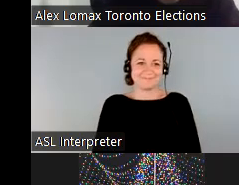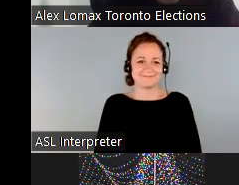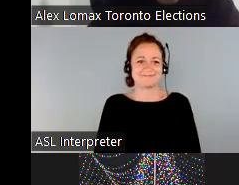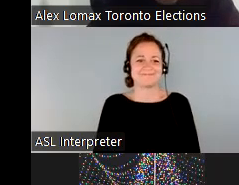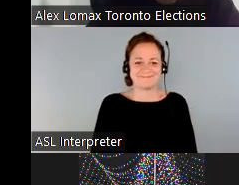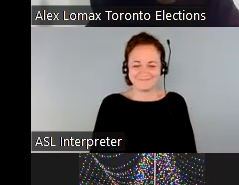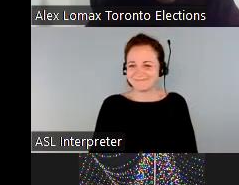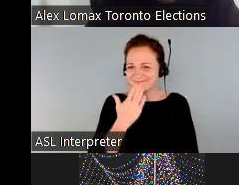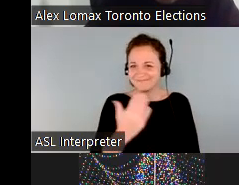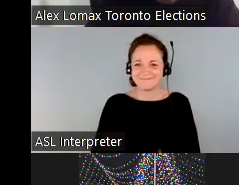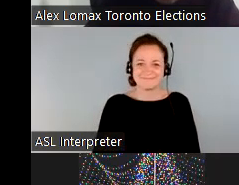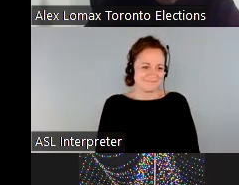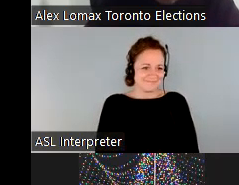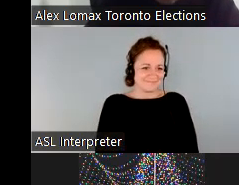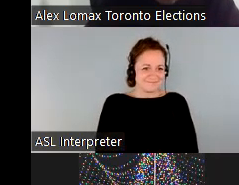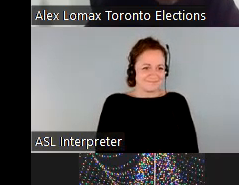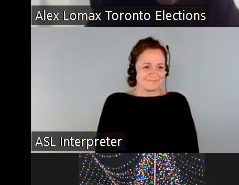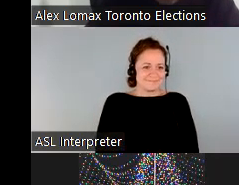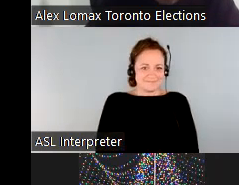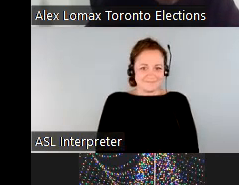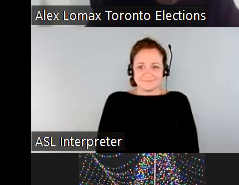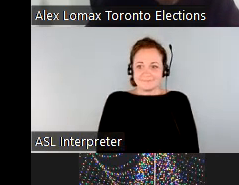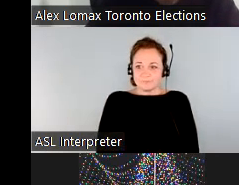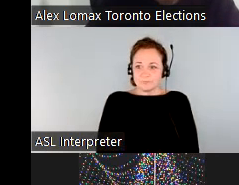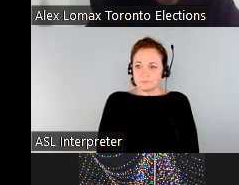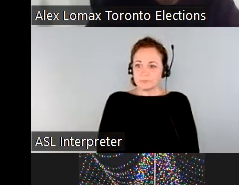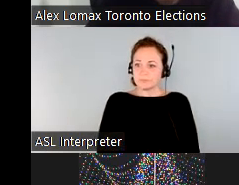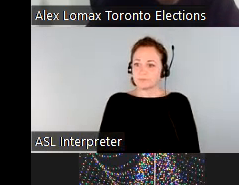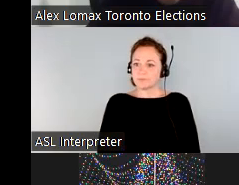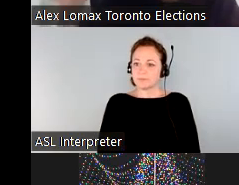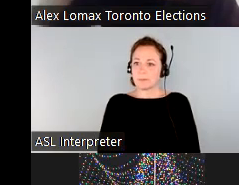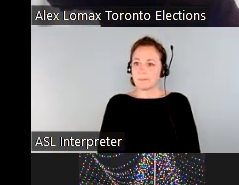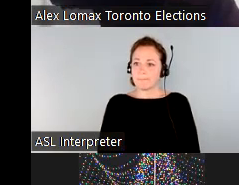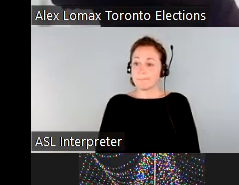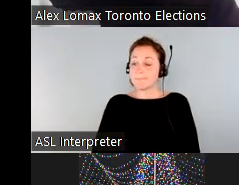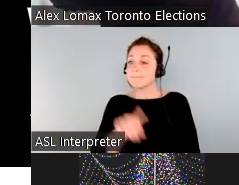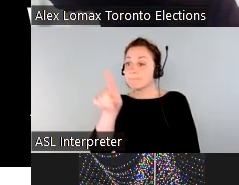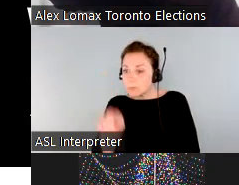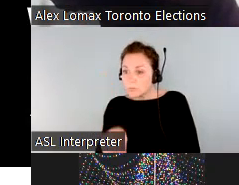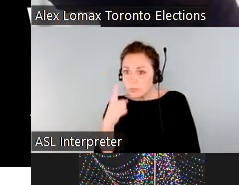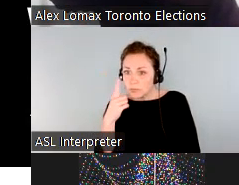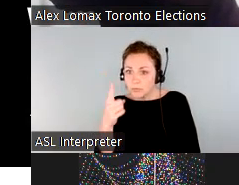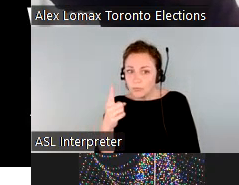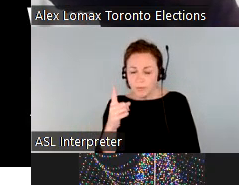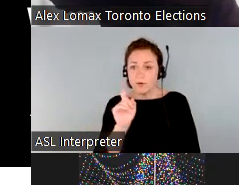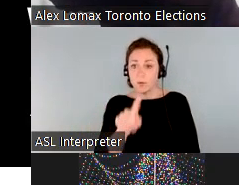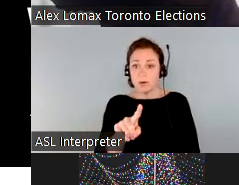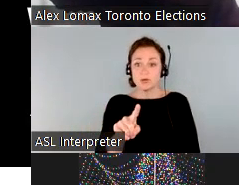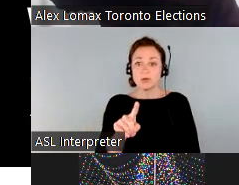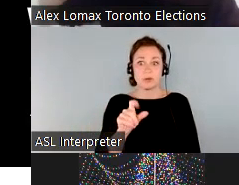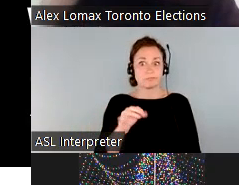Great, thank you. Okay, so I see that we have a question in the chat, which is, what if you do not